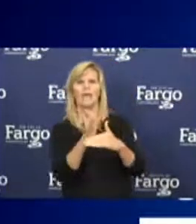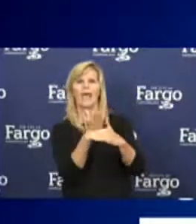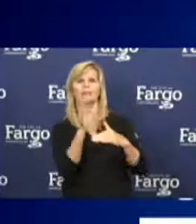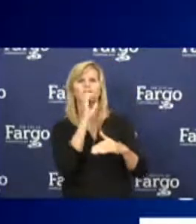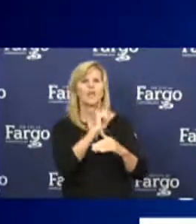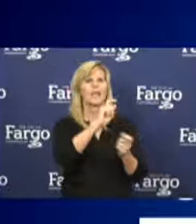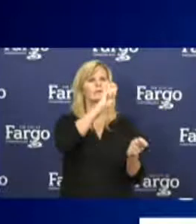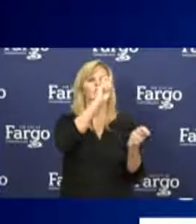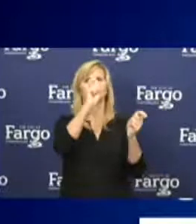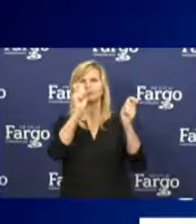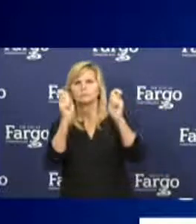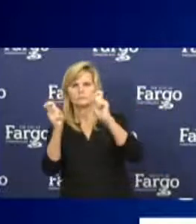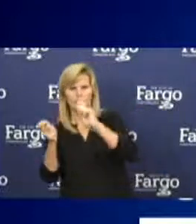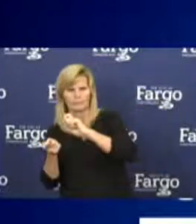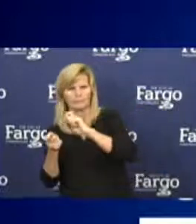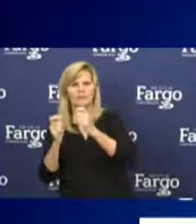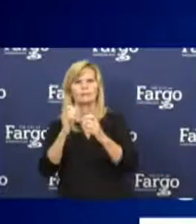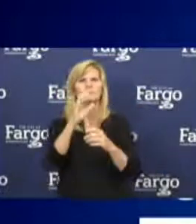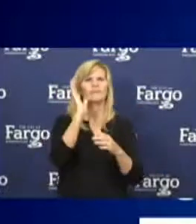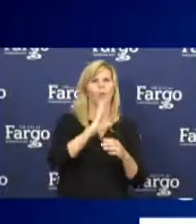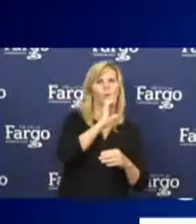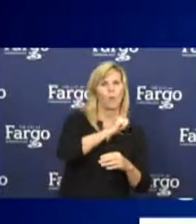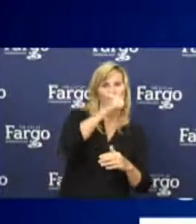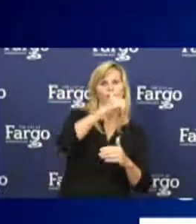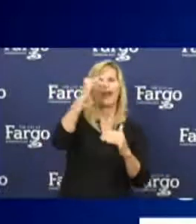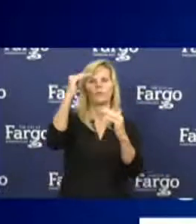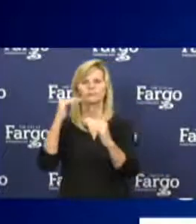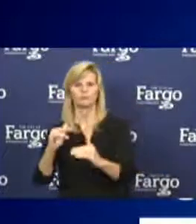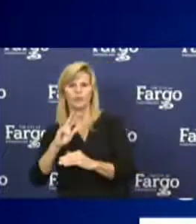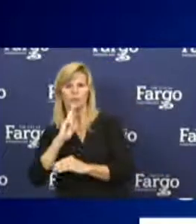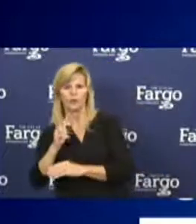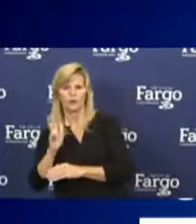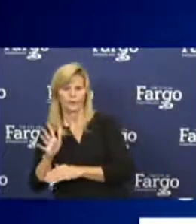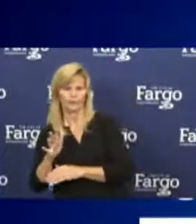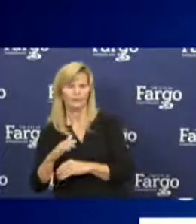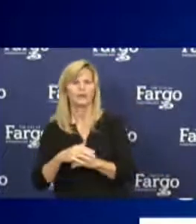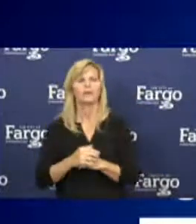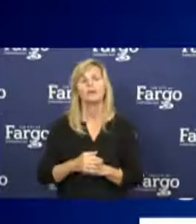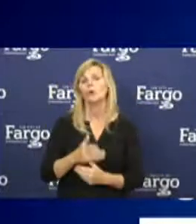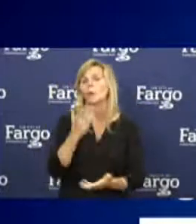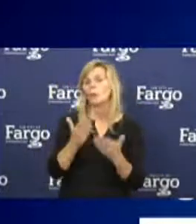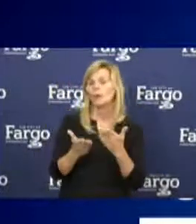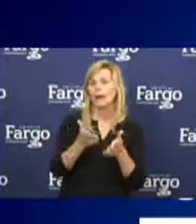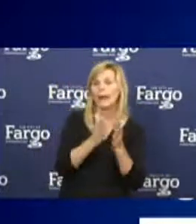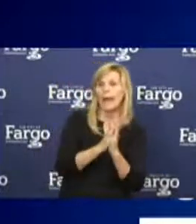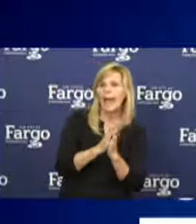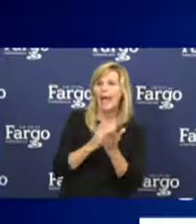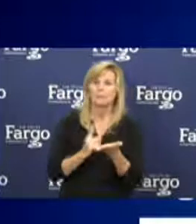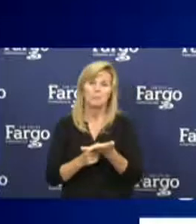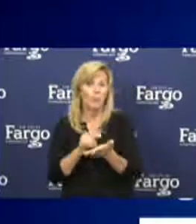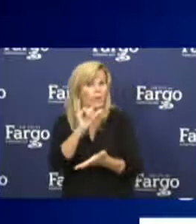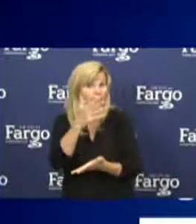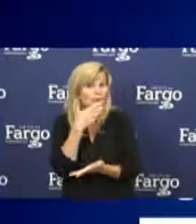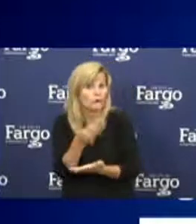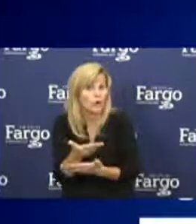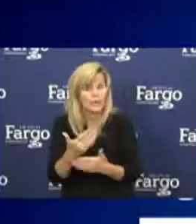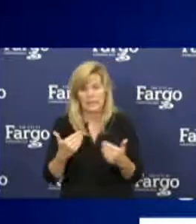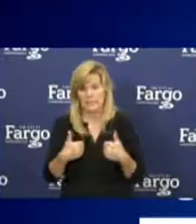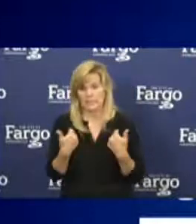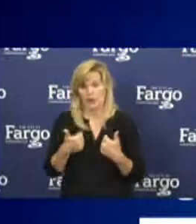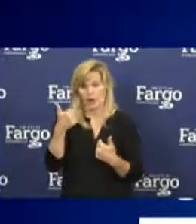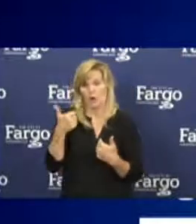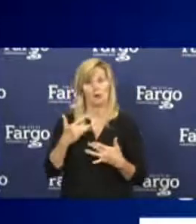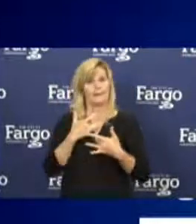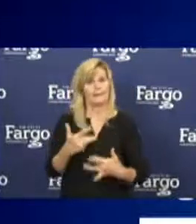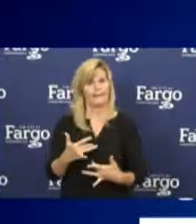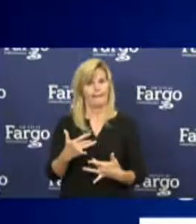time and how that has dropped. You may ask or talk about, well, that's good, the young people have